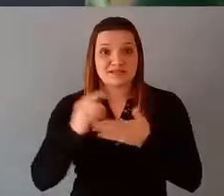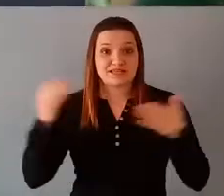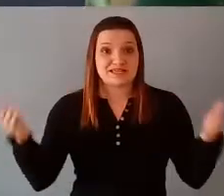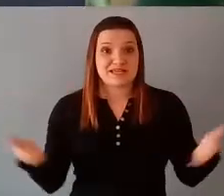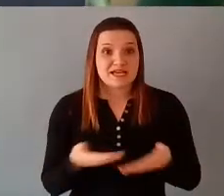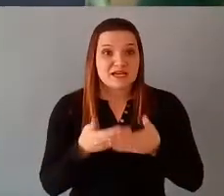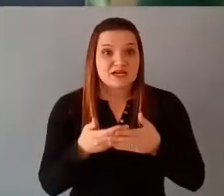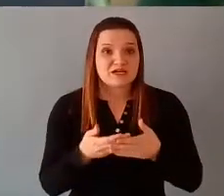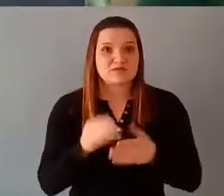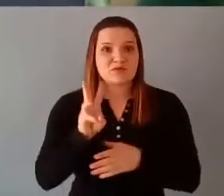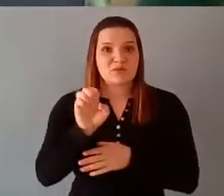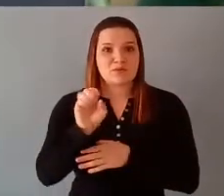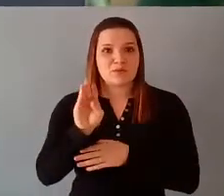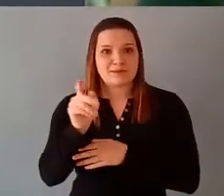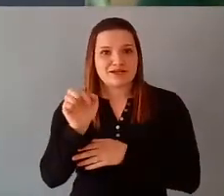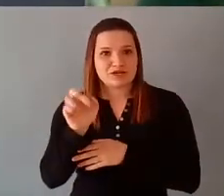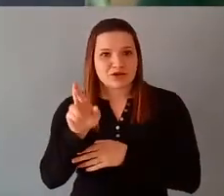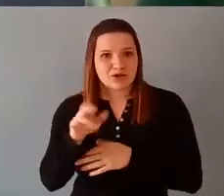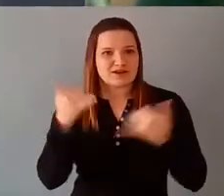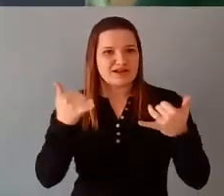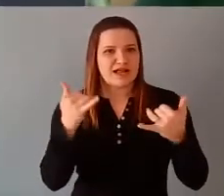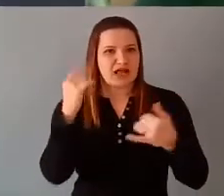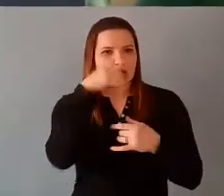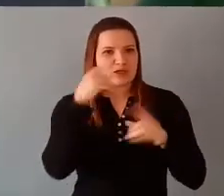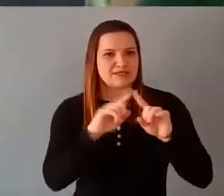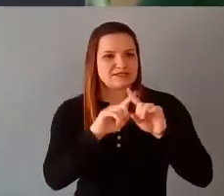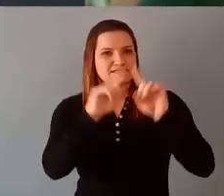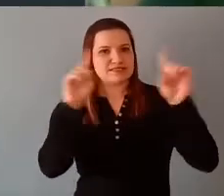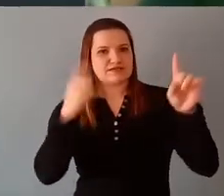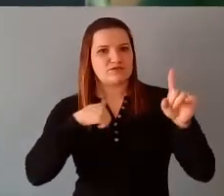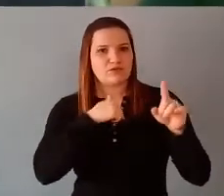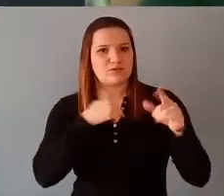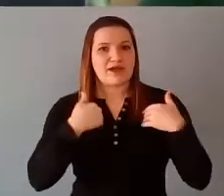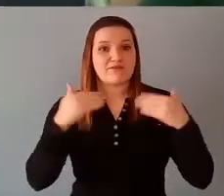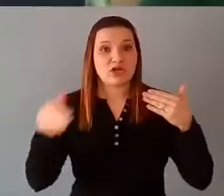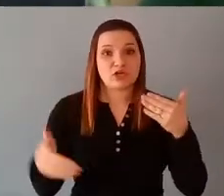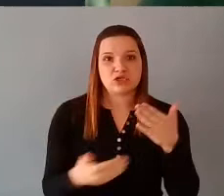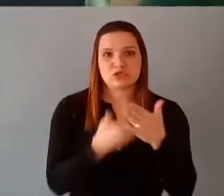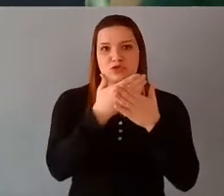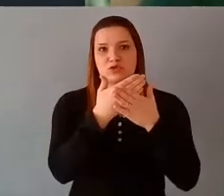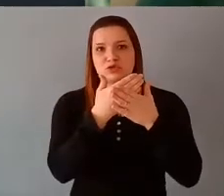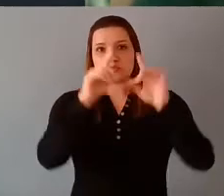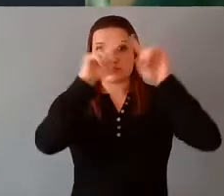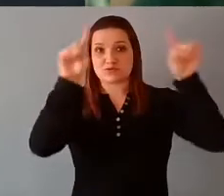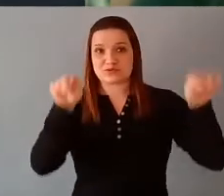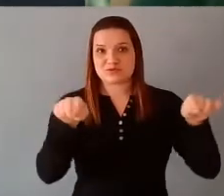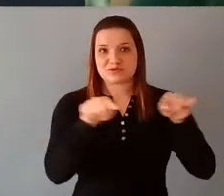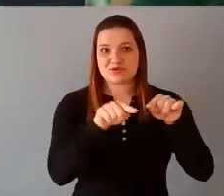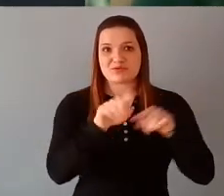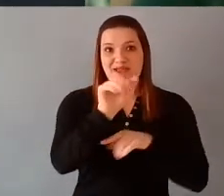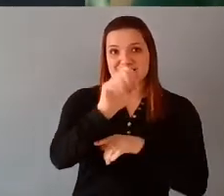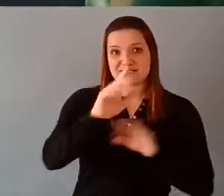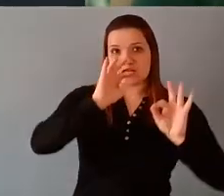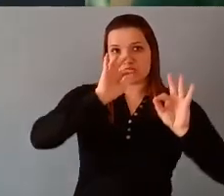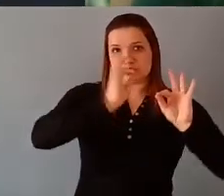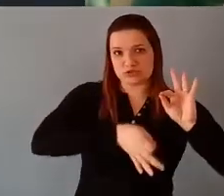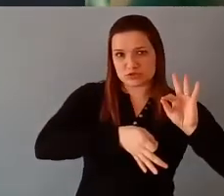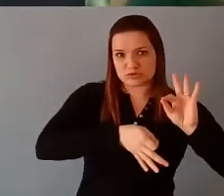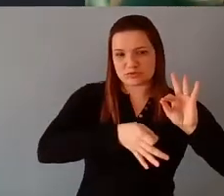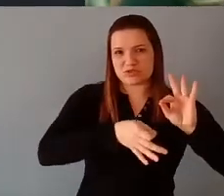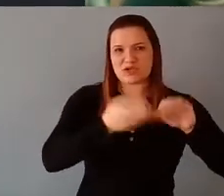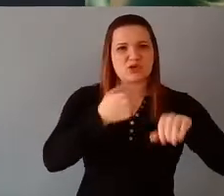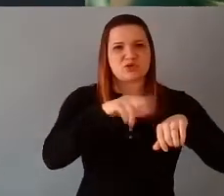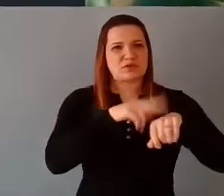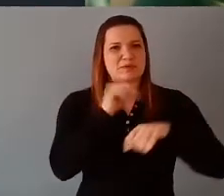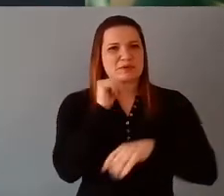Things are going to look a little different on your screen today. We've added a new screen with our ASL interpreter. You might not normally see this unless